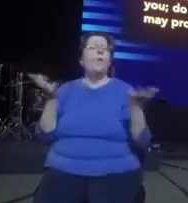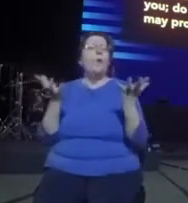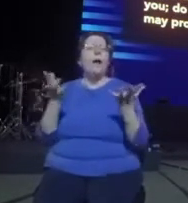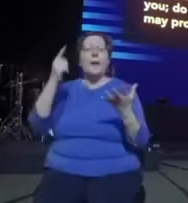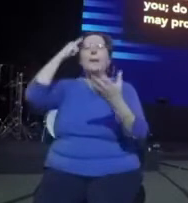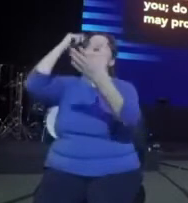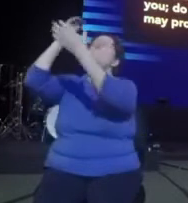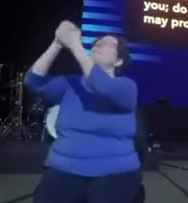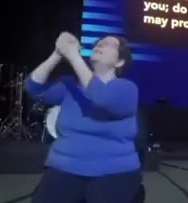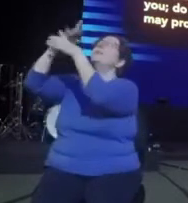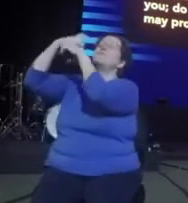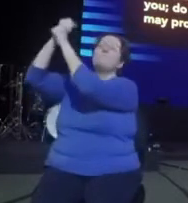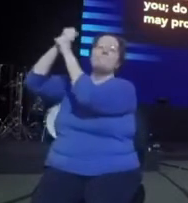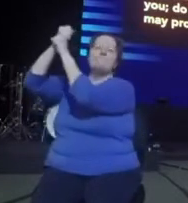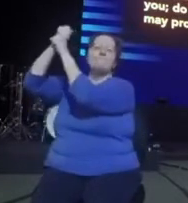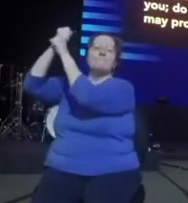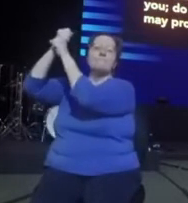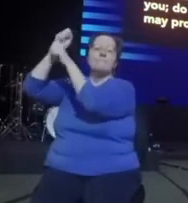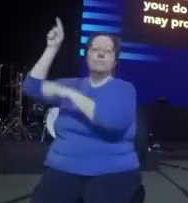believes.